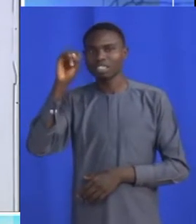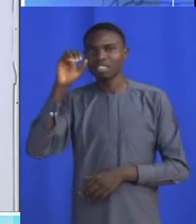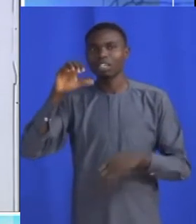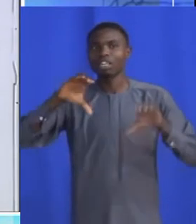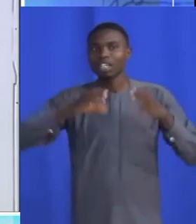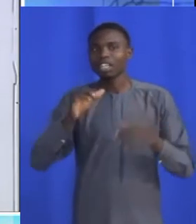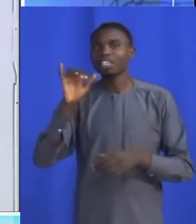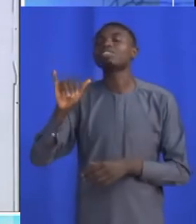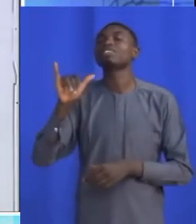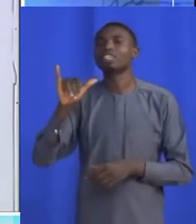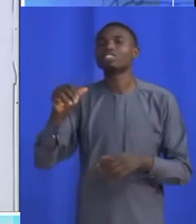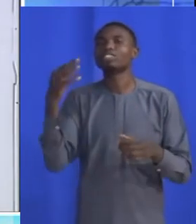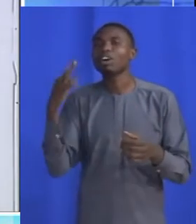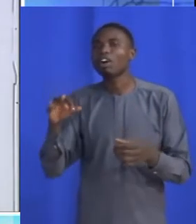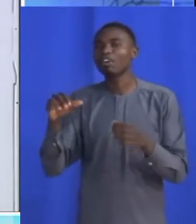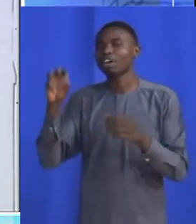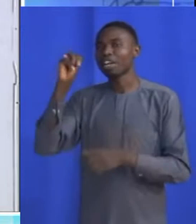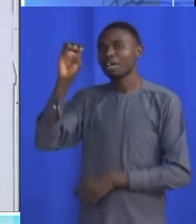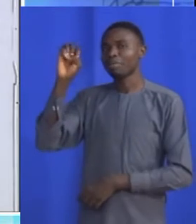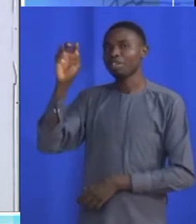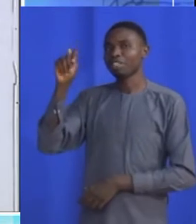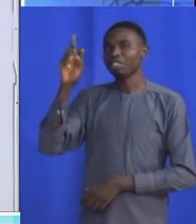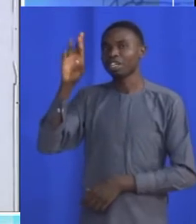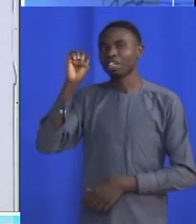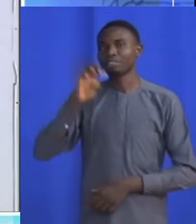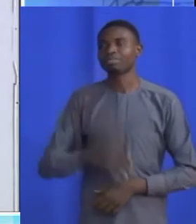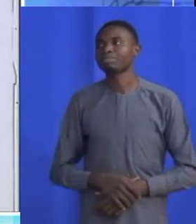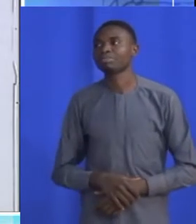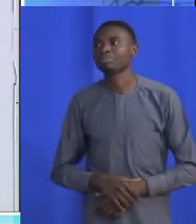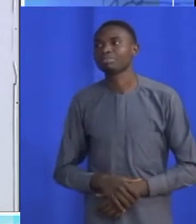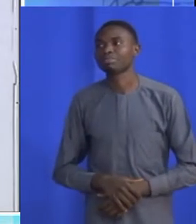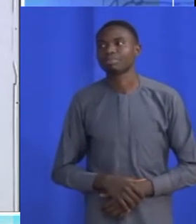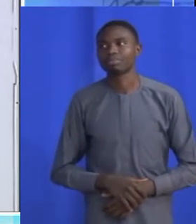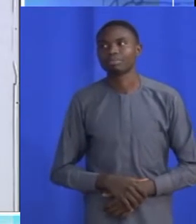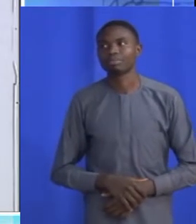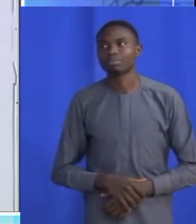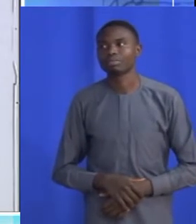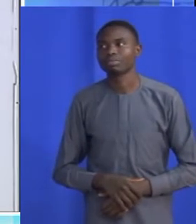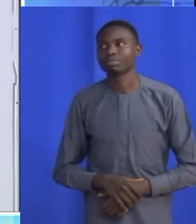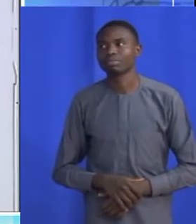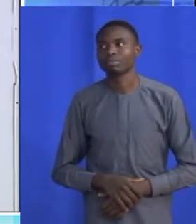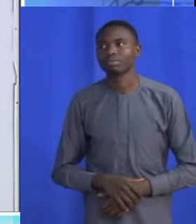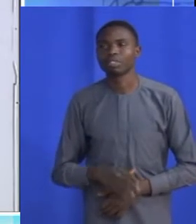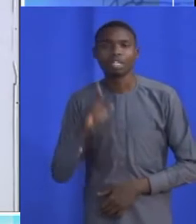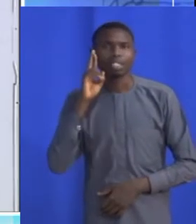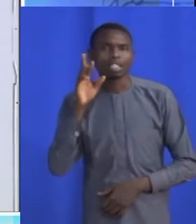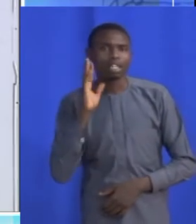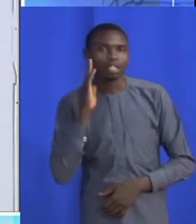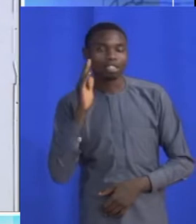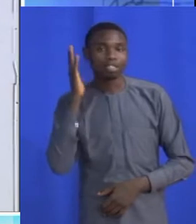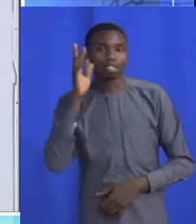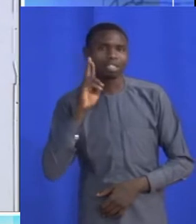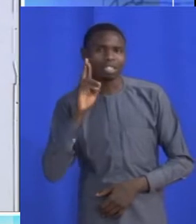president, whatever your status in society, you are under the law. You must not do